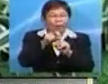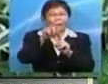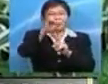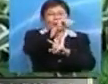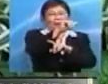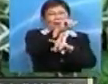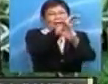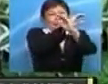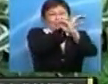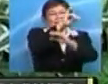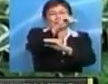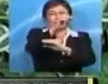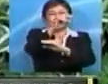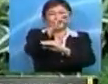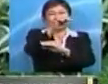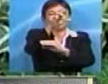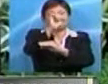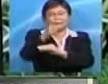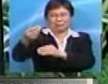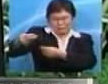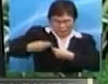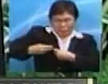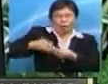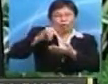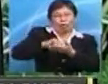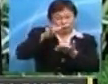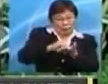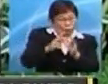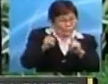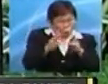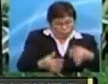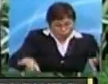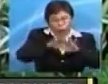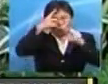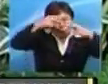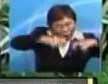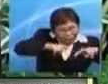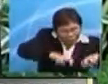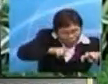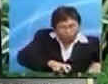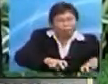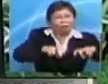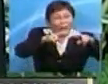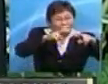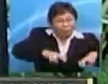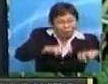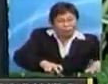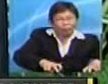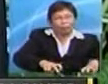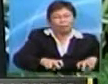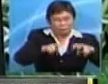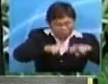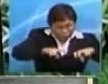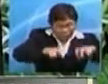and that's a very important criteria for the analysis to be done by the investigators